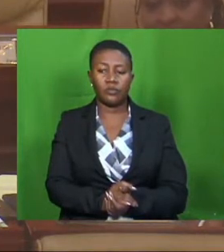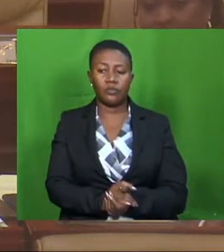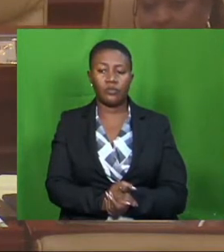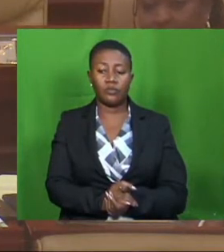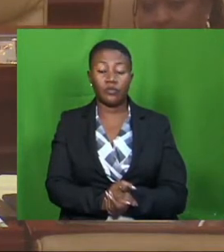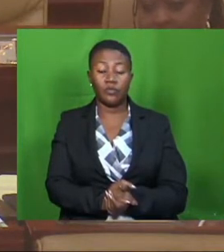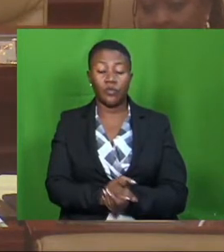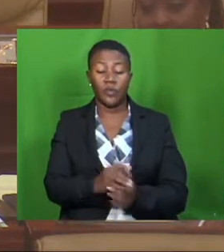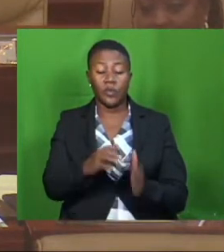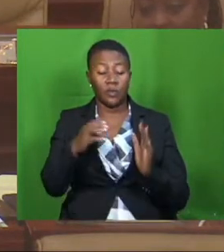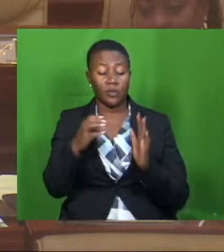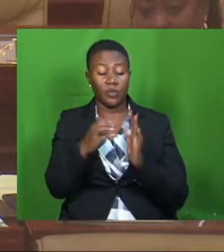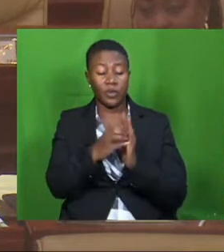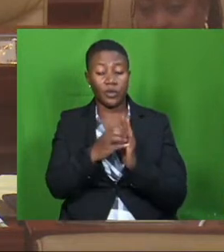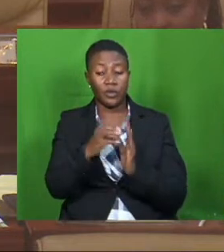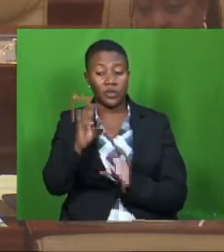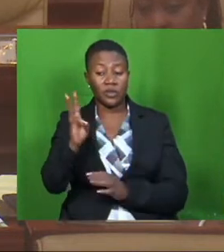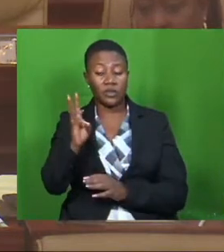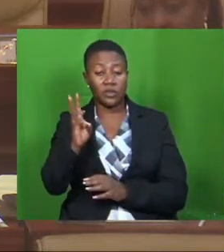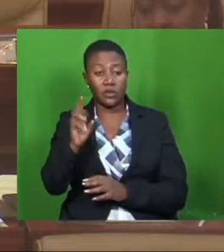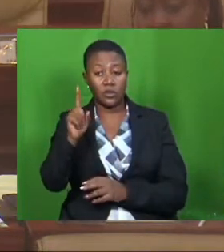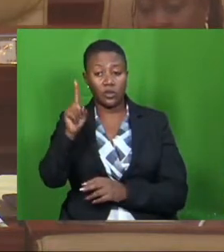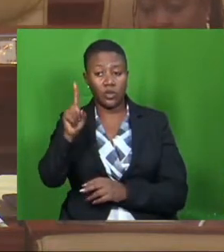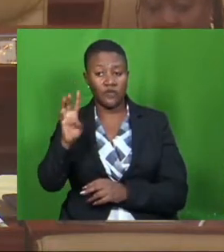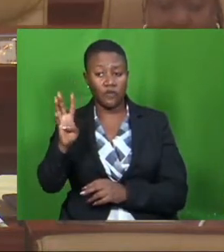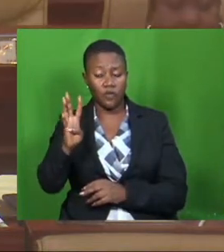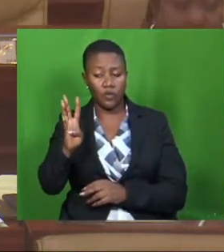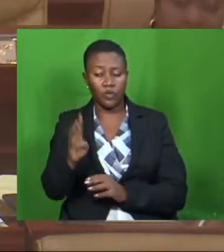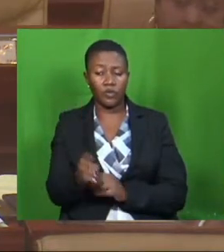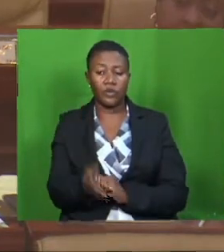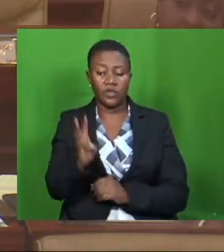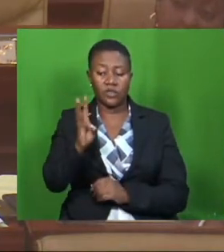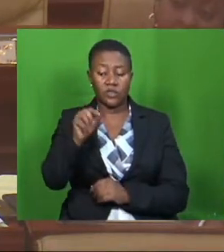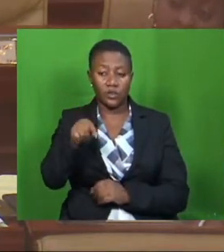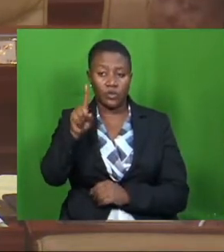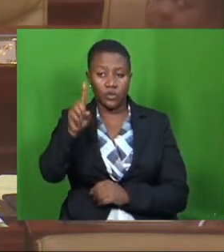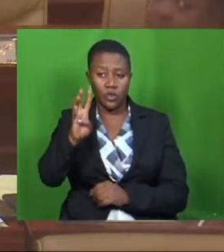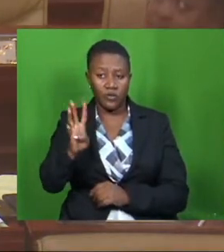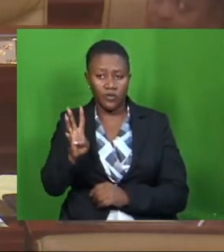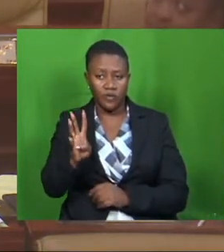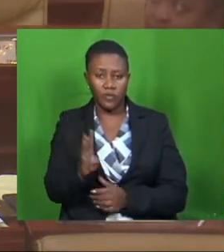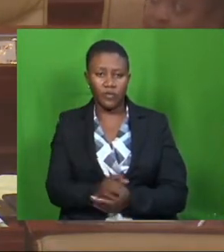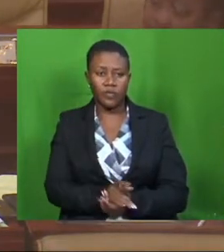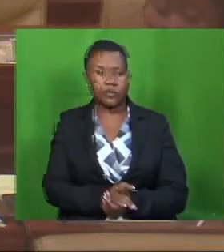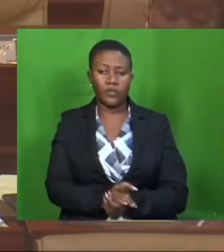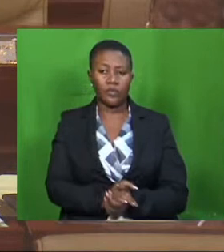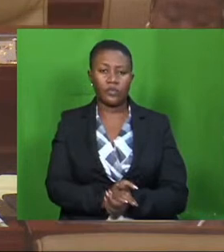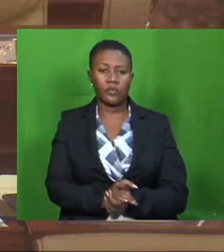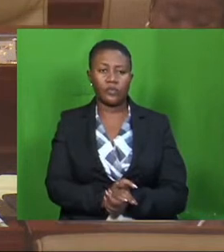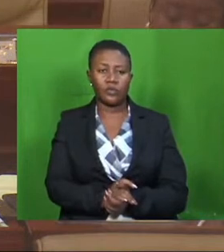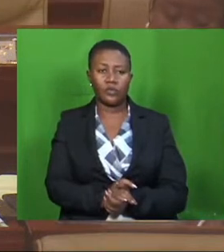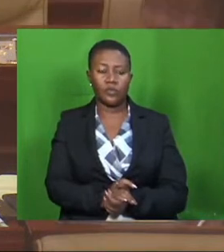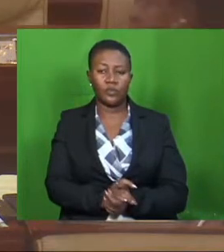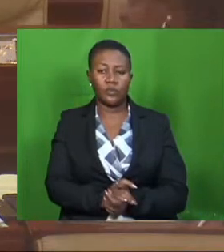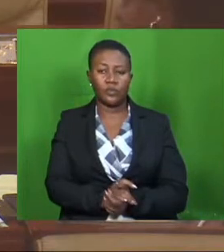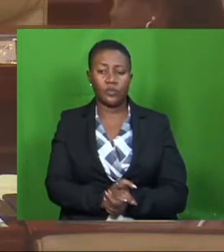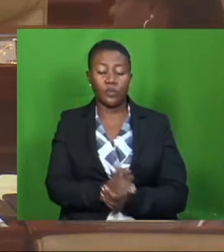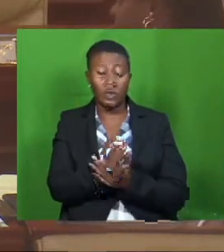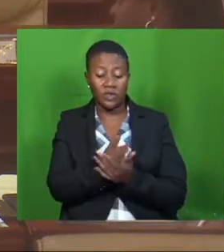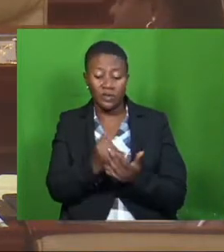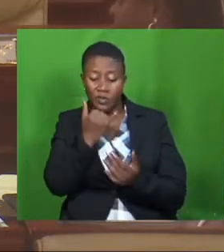irregularities, store irregularities, and contract irregularities. The committee noted that the irregularities decreased